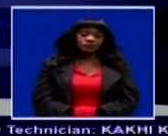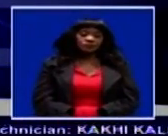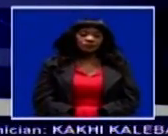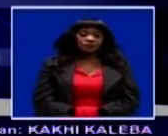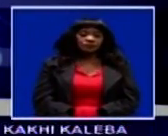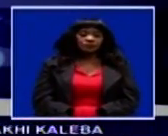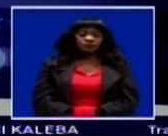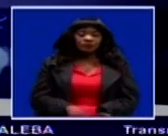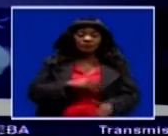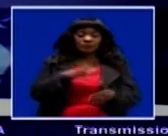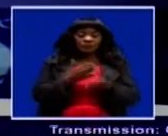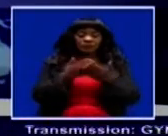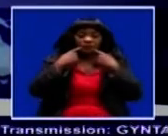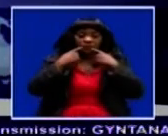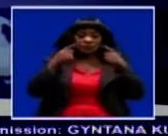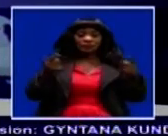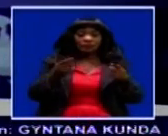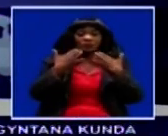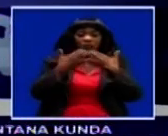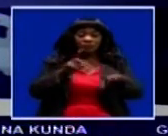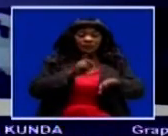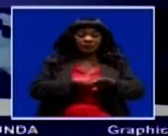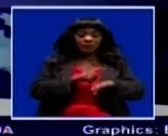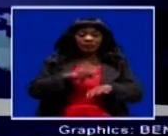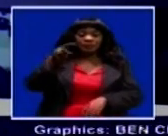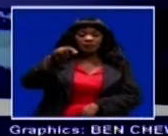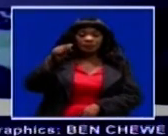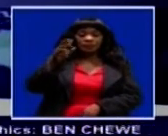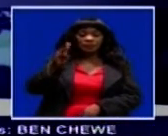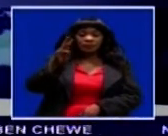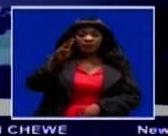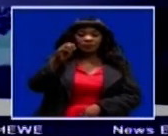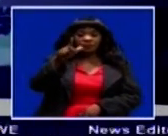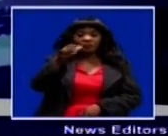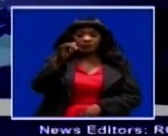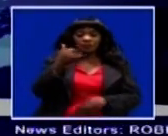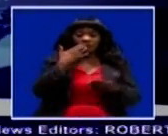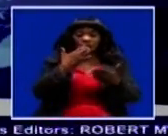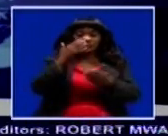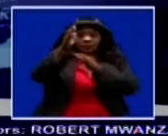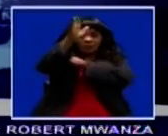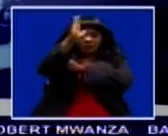Well, that's it for the news. Thank you so much for your time. My name is Nawali Abdulhakis. God bless.